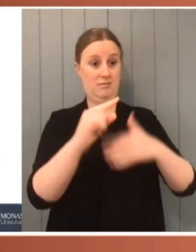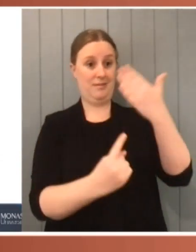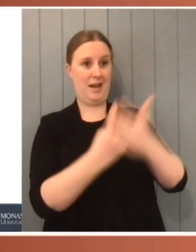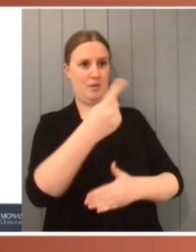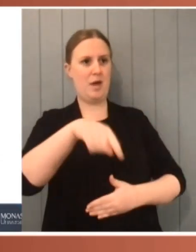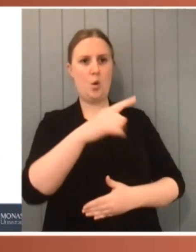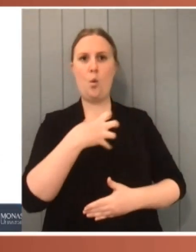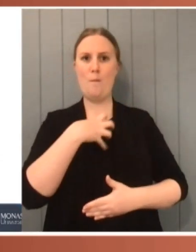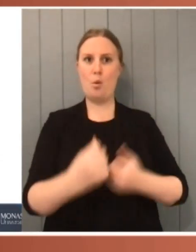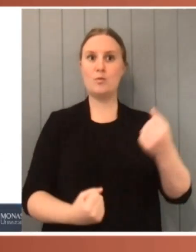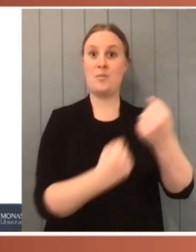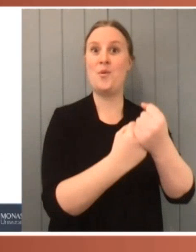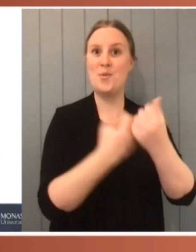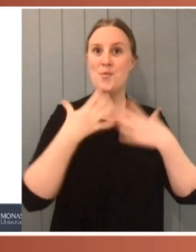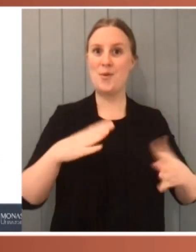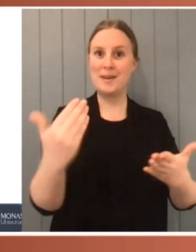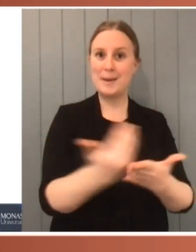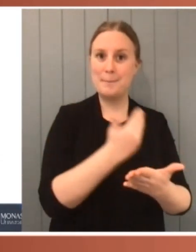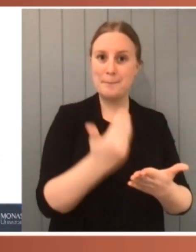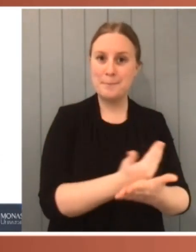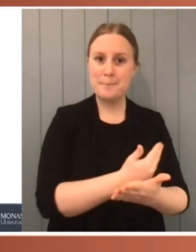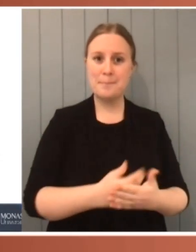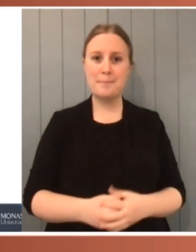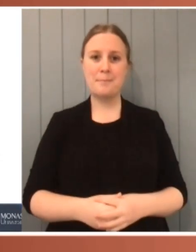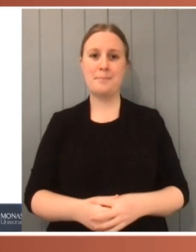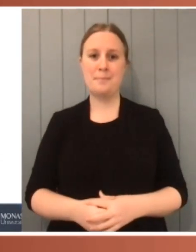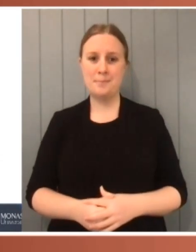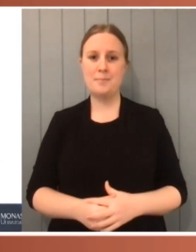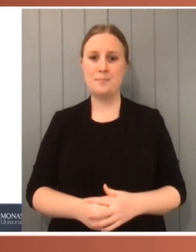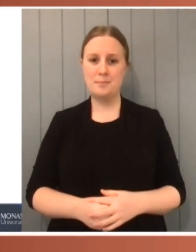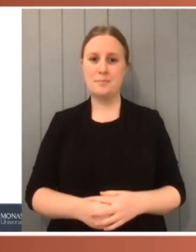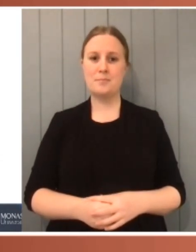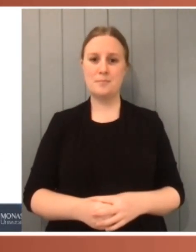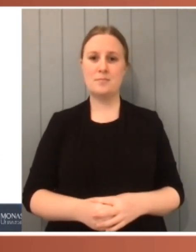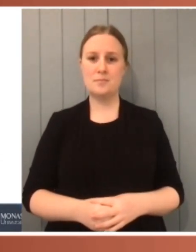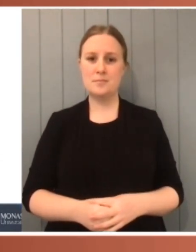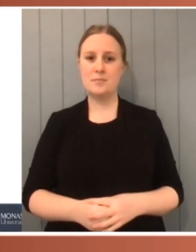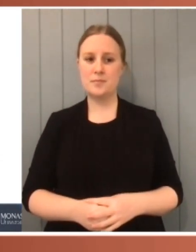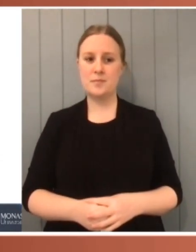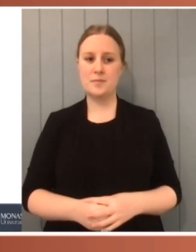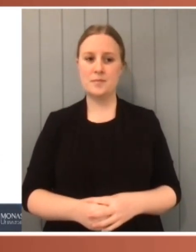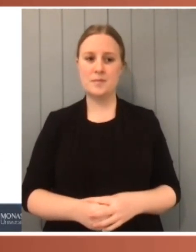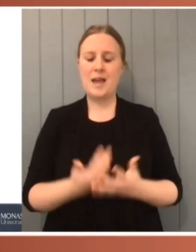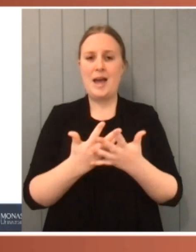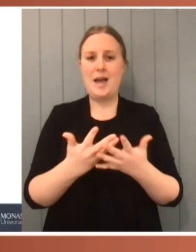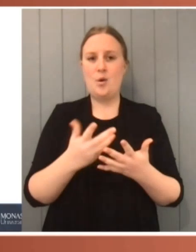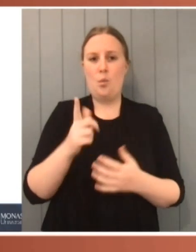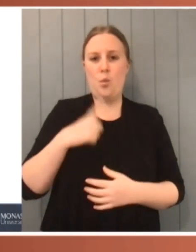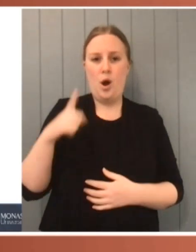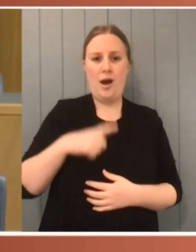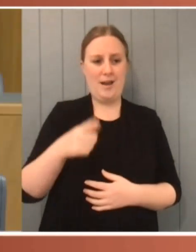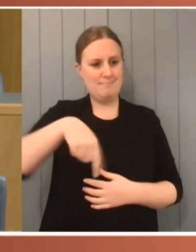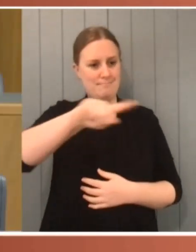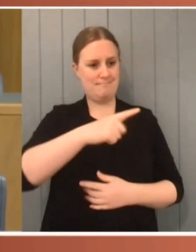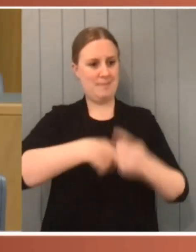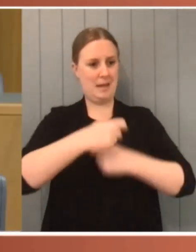of the opponents to seriously threaten compulsory voting and to weaken public satisfaction with it? As